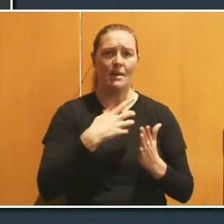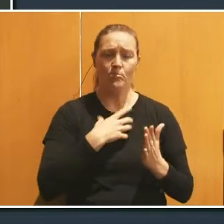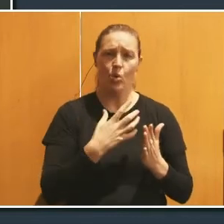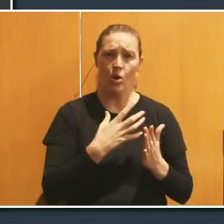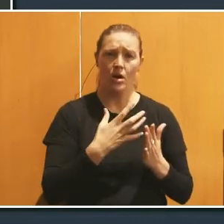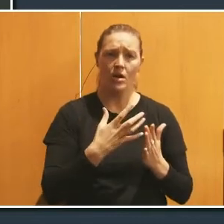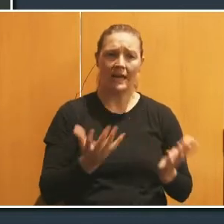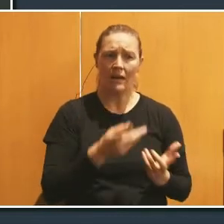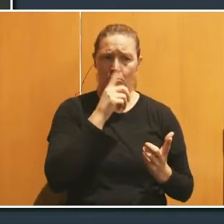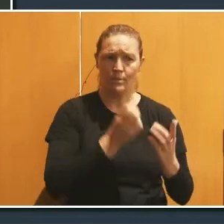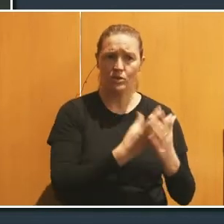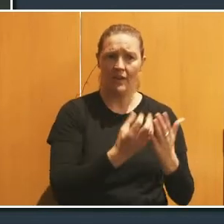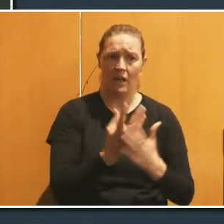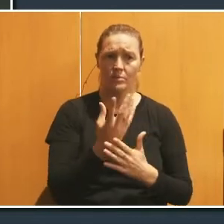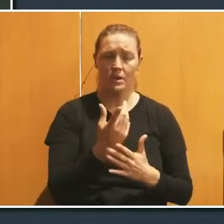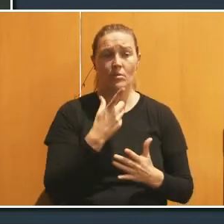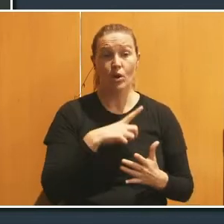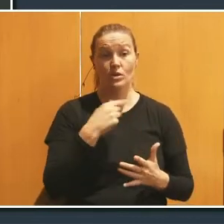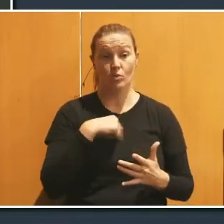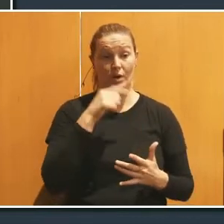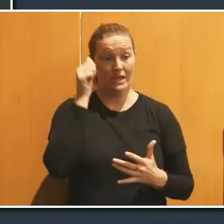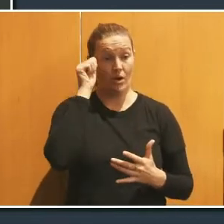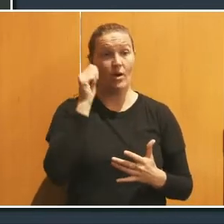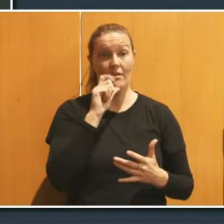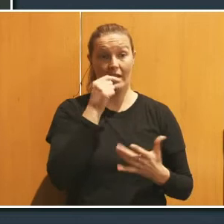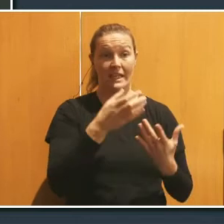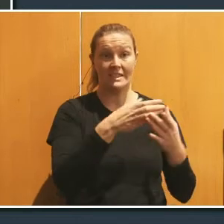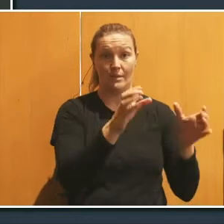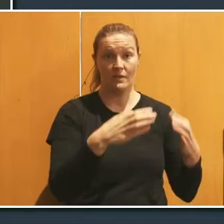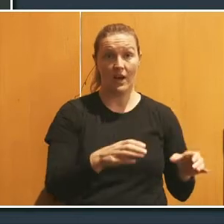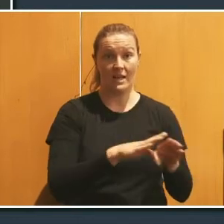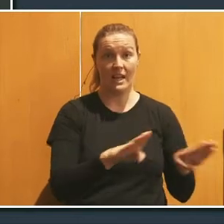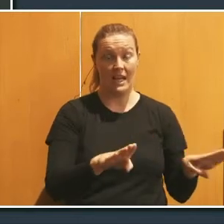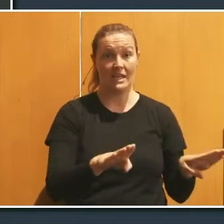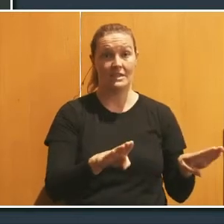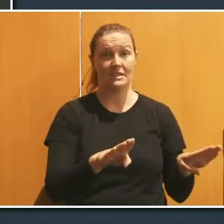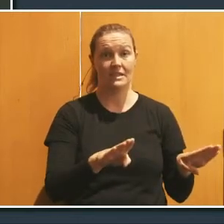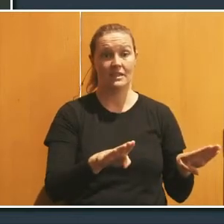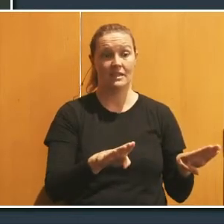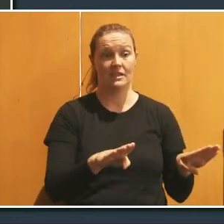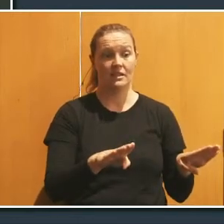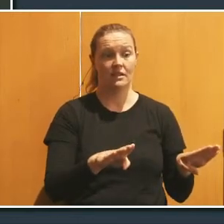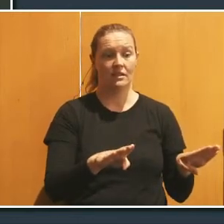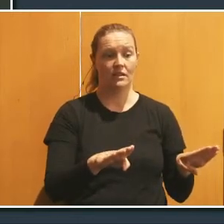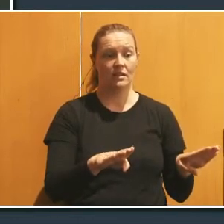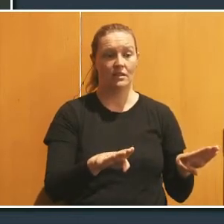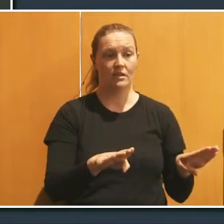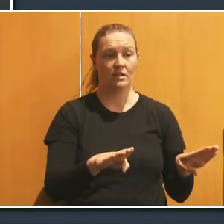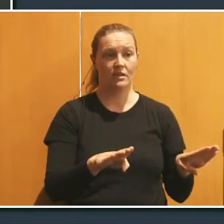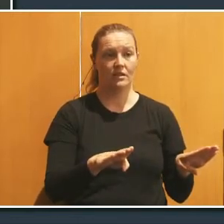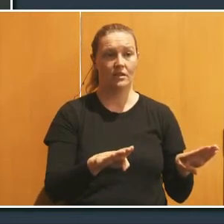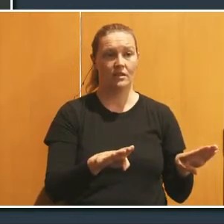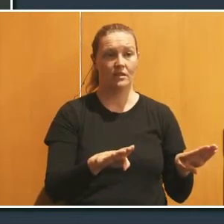Like, we would know if we can subdivide the land, if it's worth how much lots are selling at the moment, which